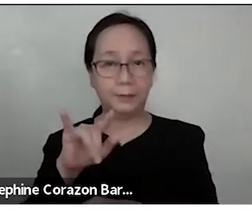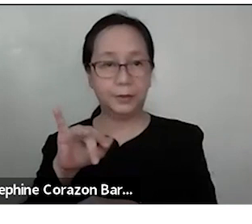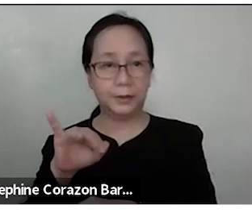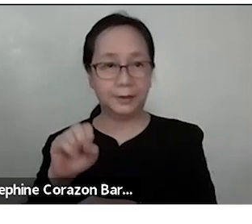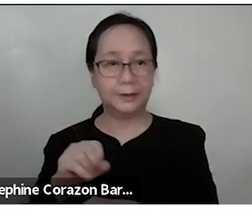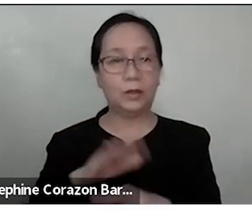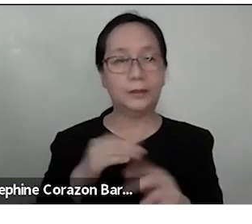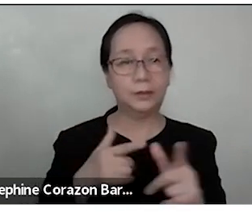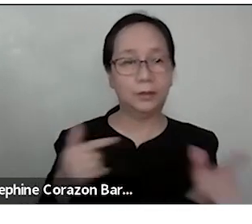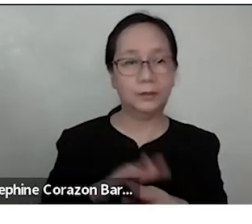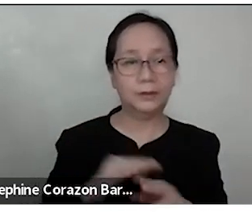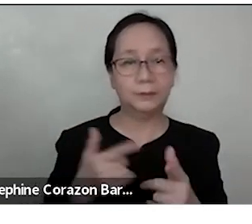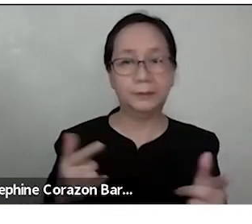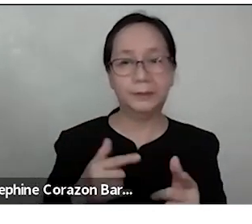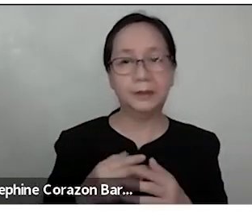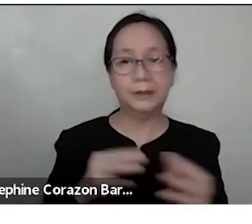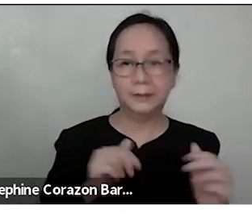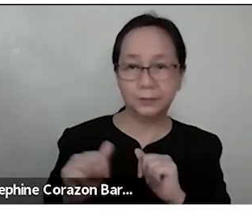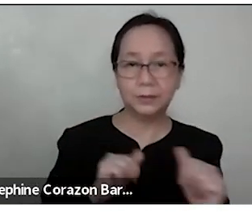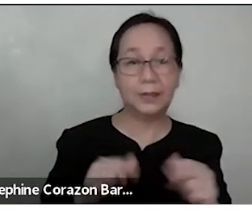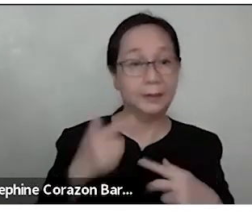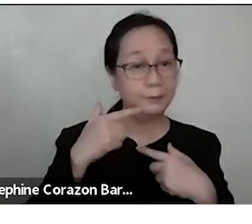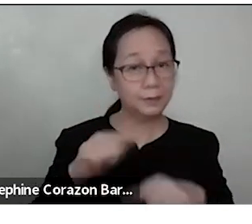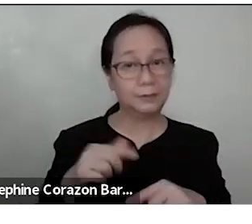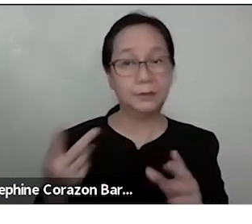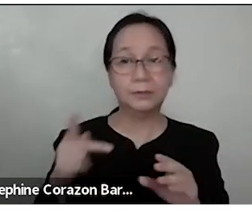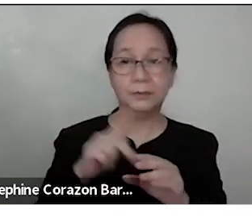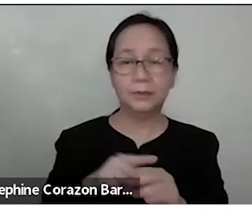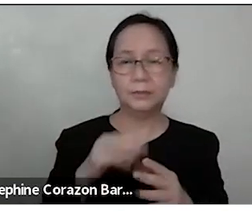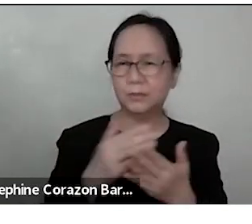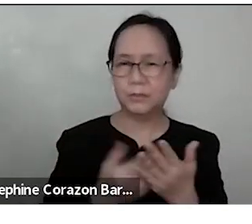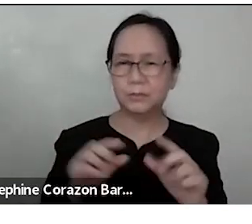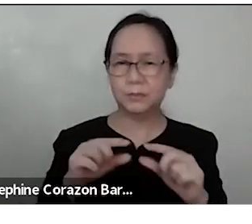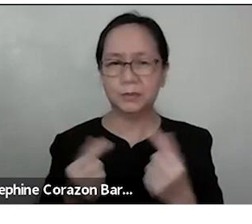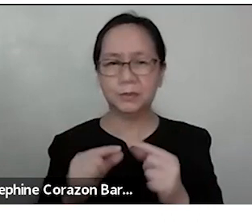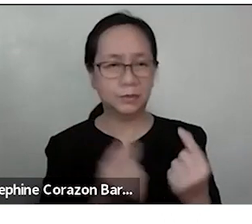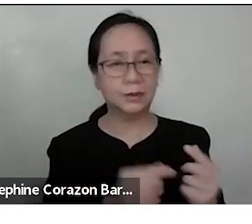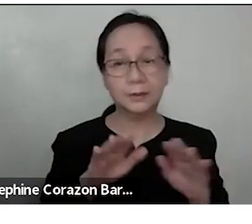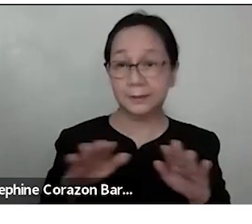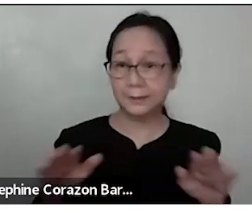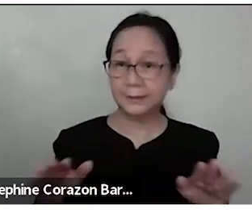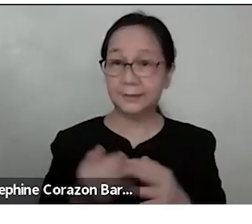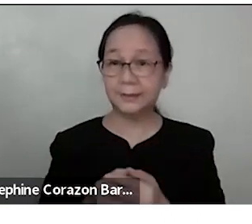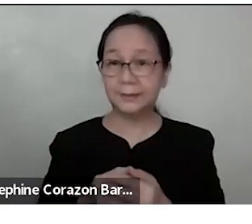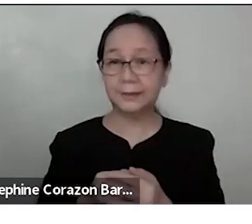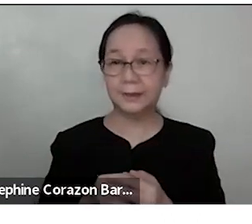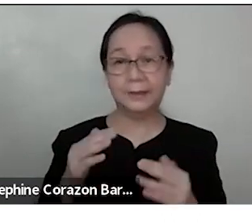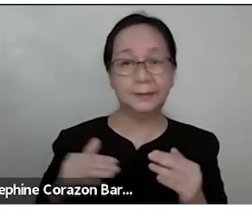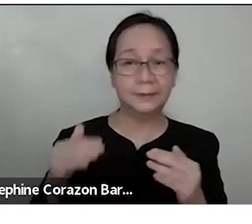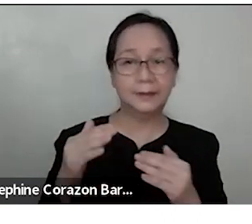digital divide. Online activities could limit the participation of some groups of children and exacerbate